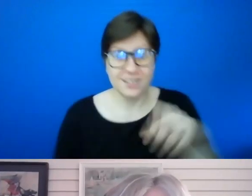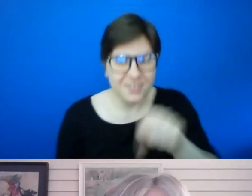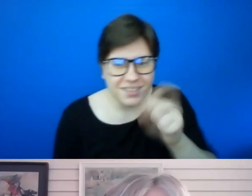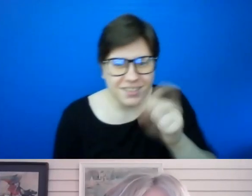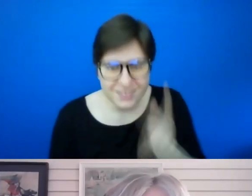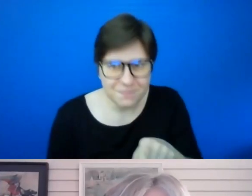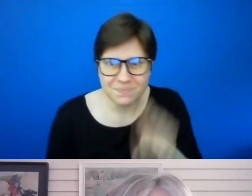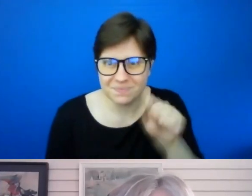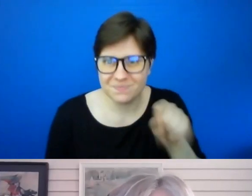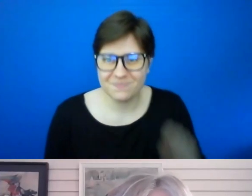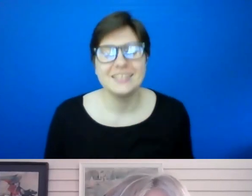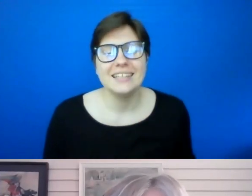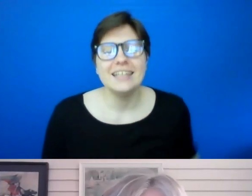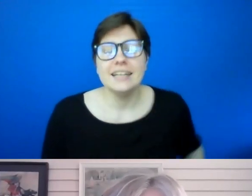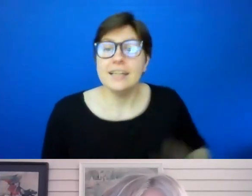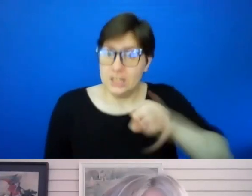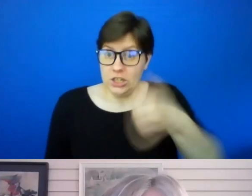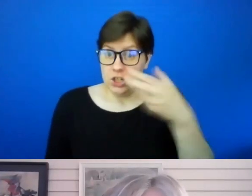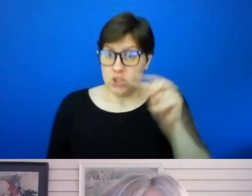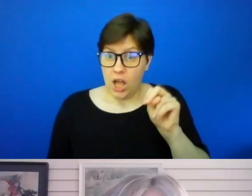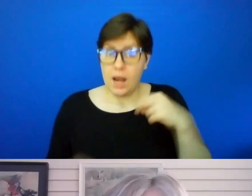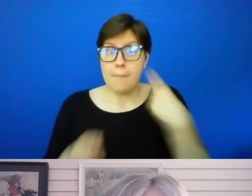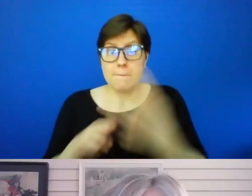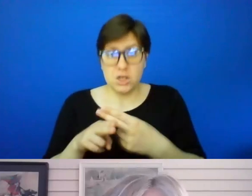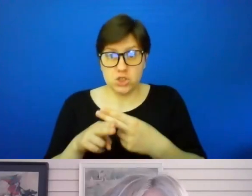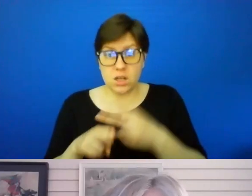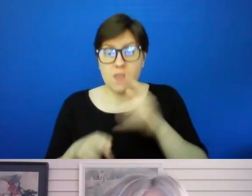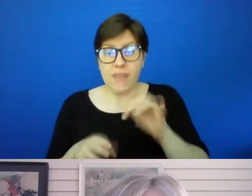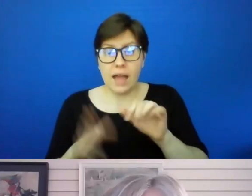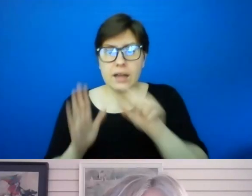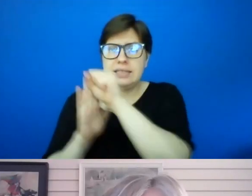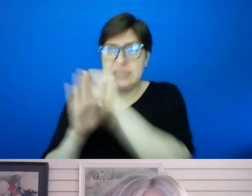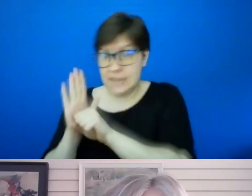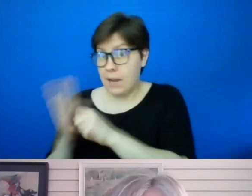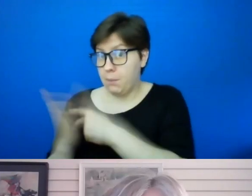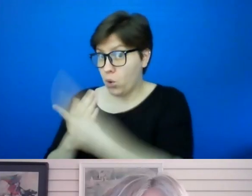Mm-hmm. John referred to medical dying as a state program,